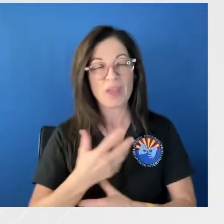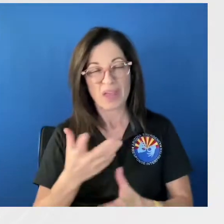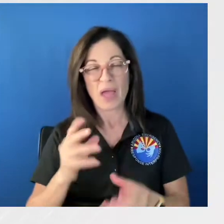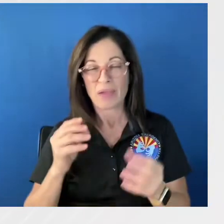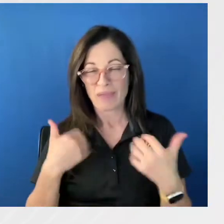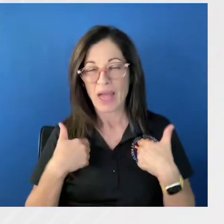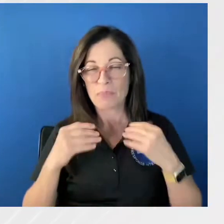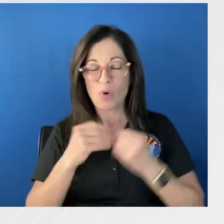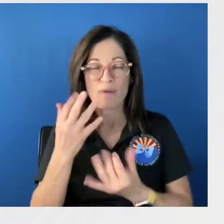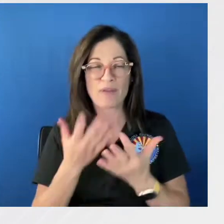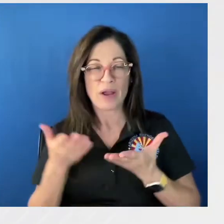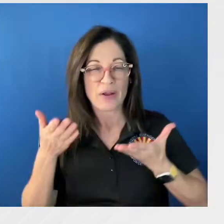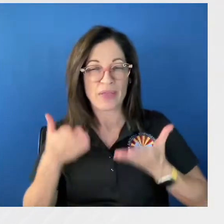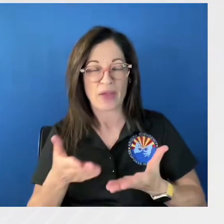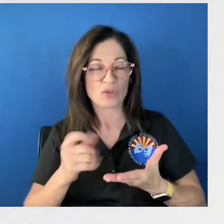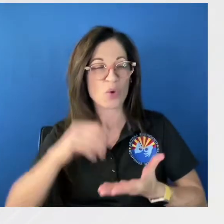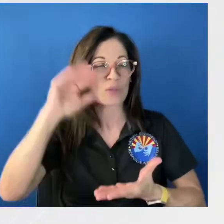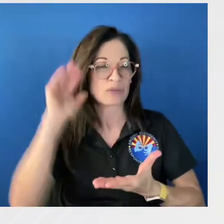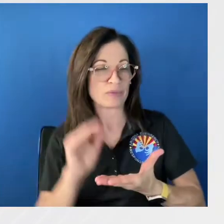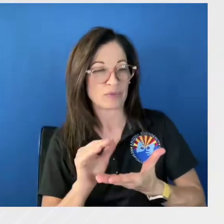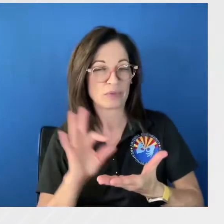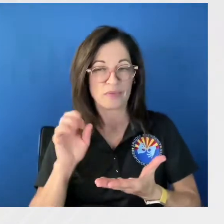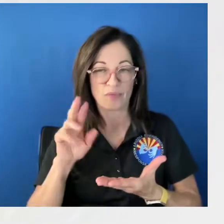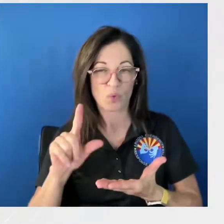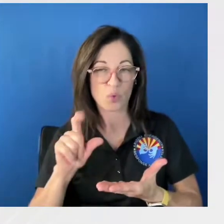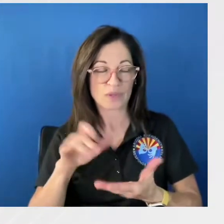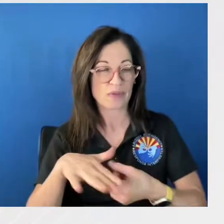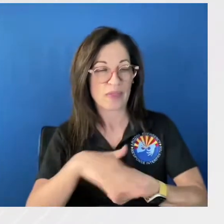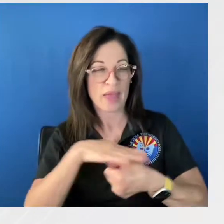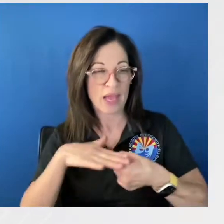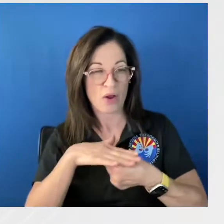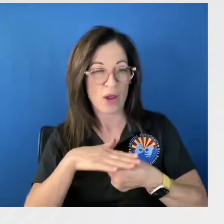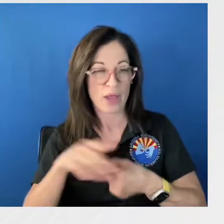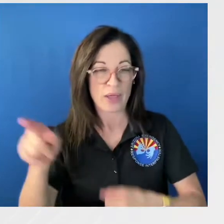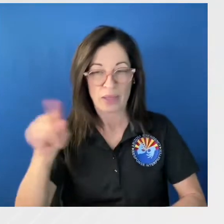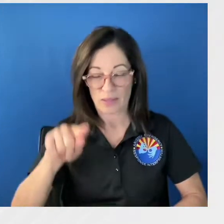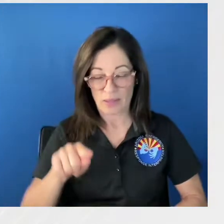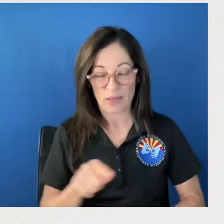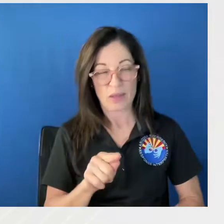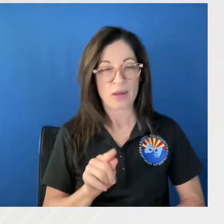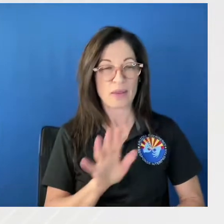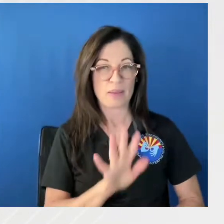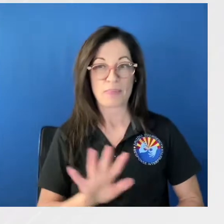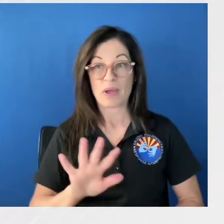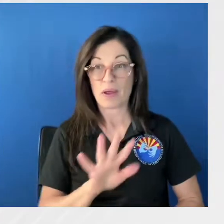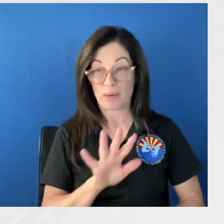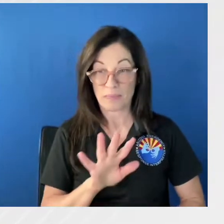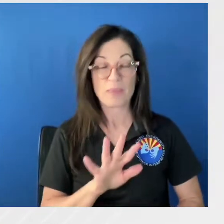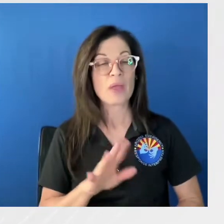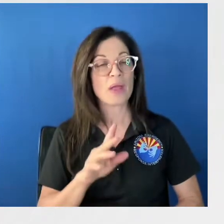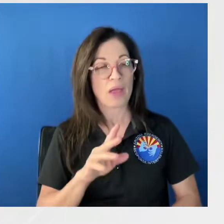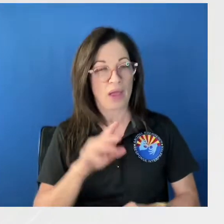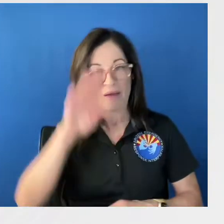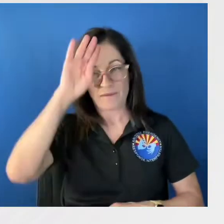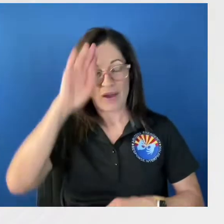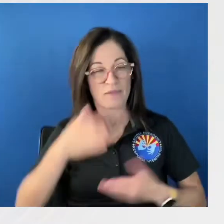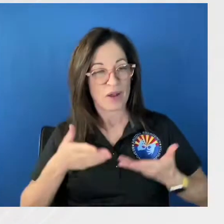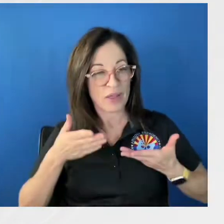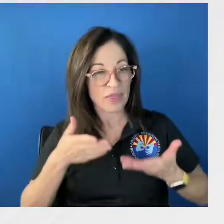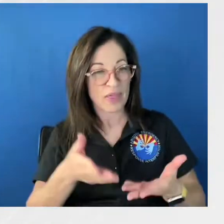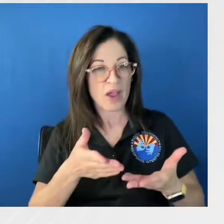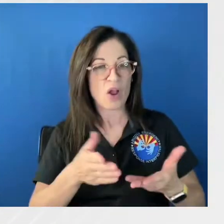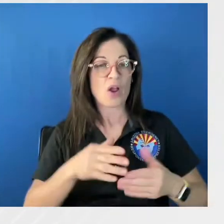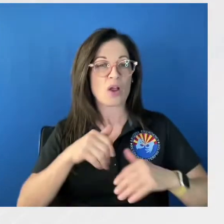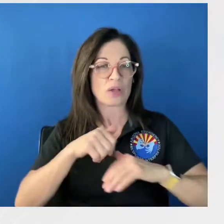lessened the fuel load overall for that location. And then as we come back around this corner, those folks are able to get in there. They're going in 50,